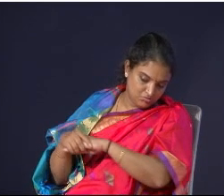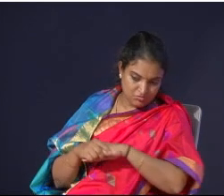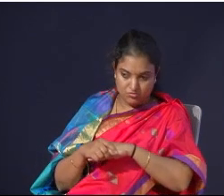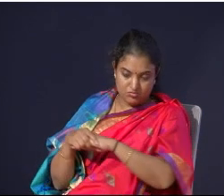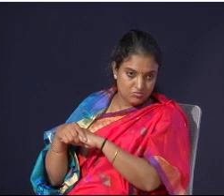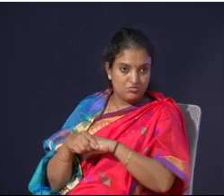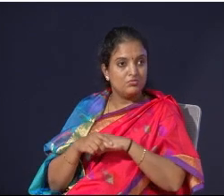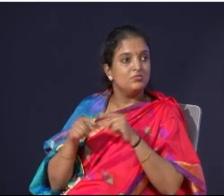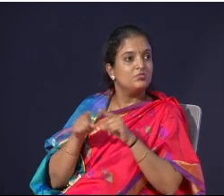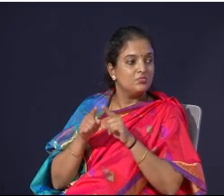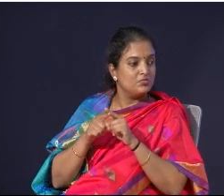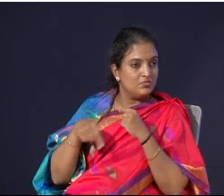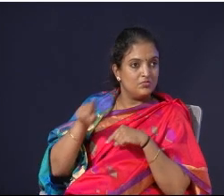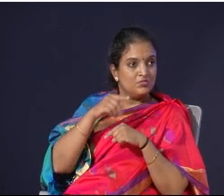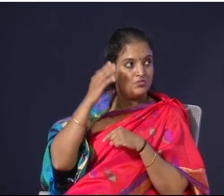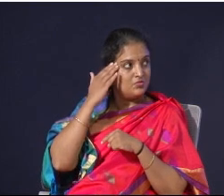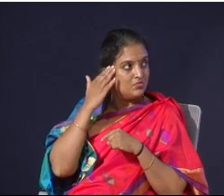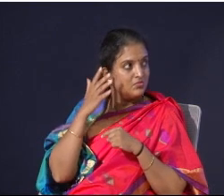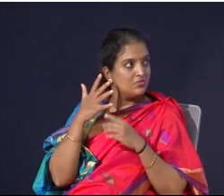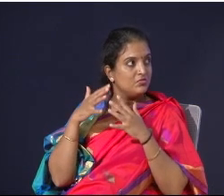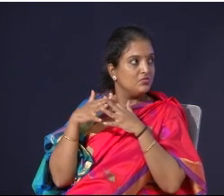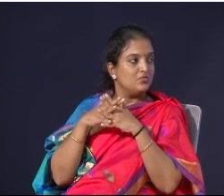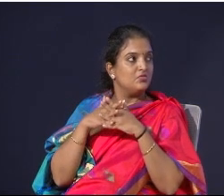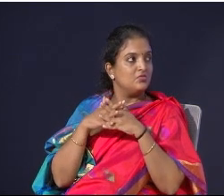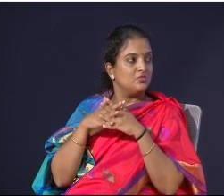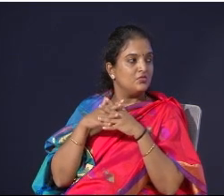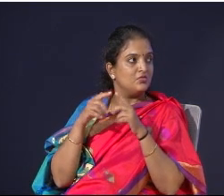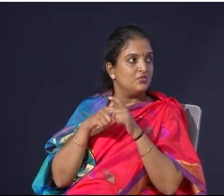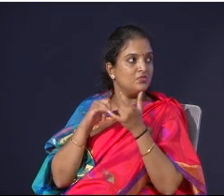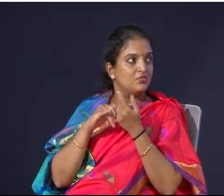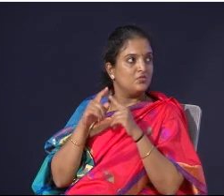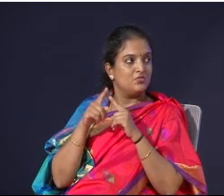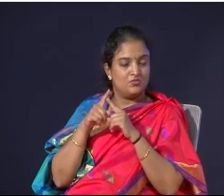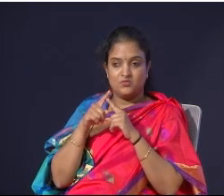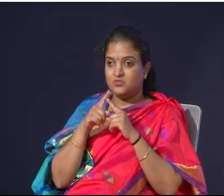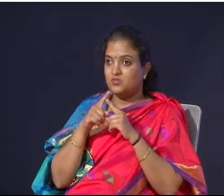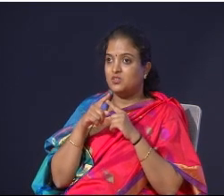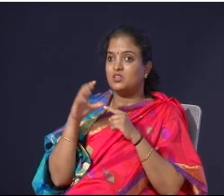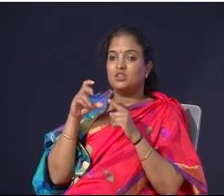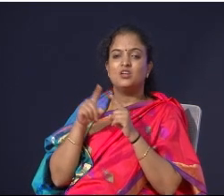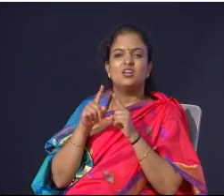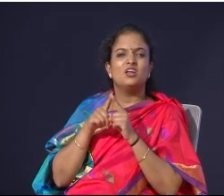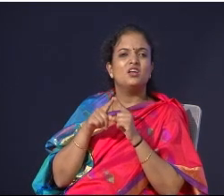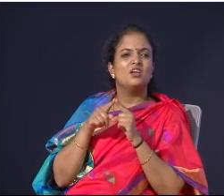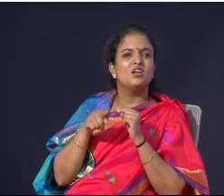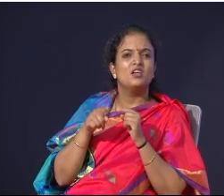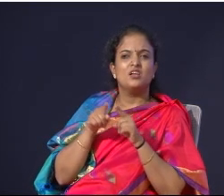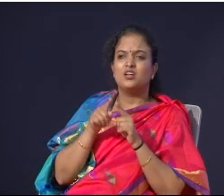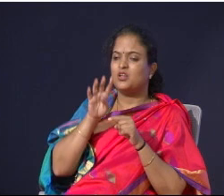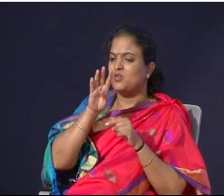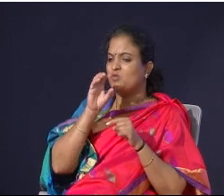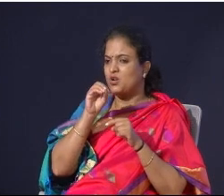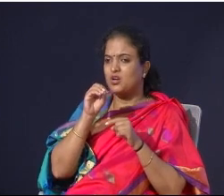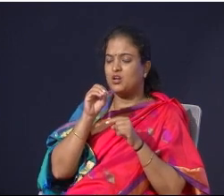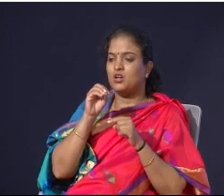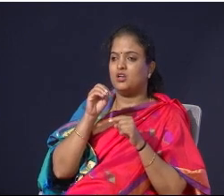totally blind child. If anyone knows what's West syndrome, where they have convulsions, continuous convulsions. Like they have 40 to 50 convulsions